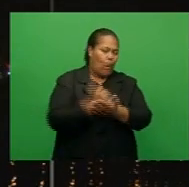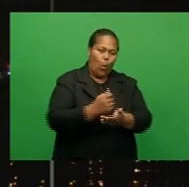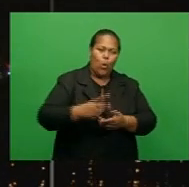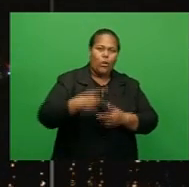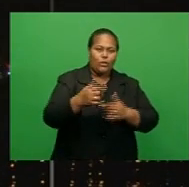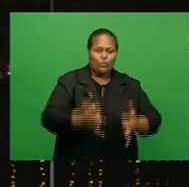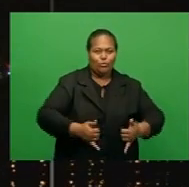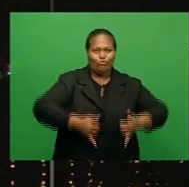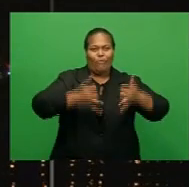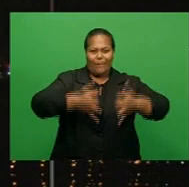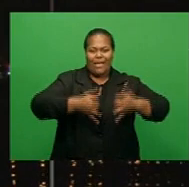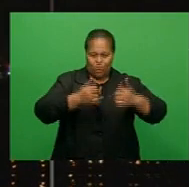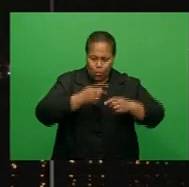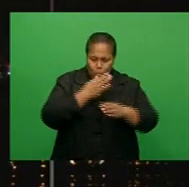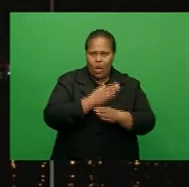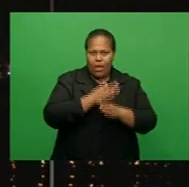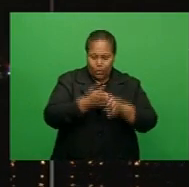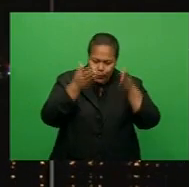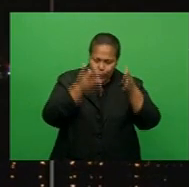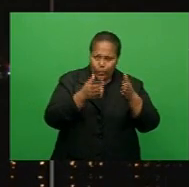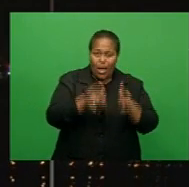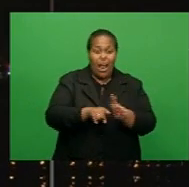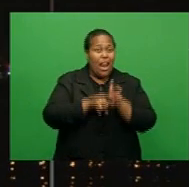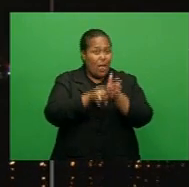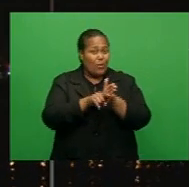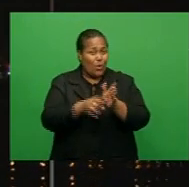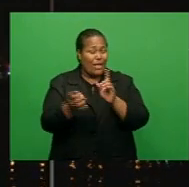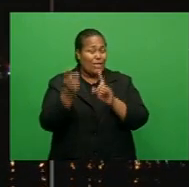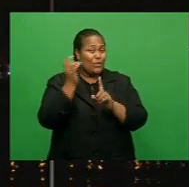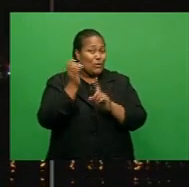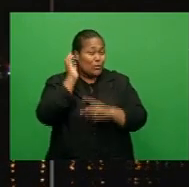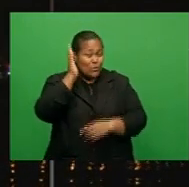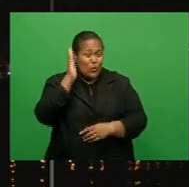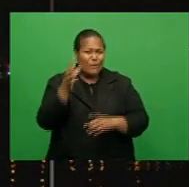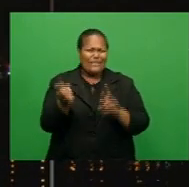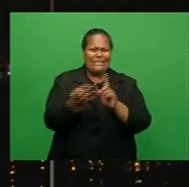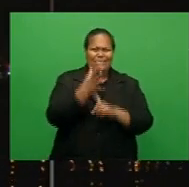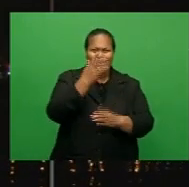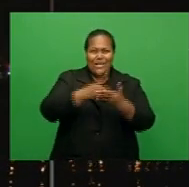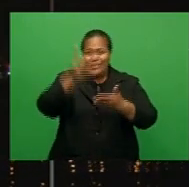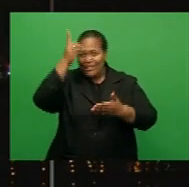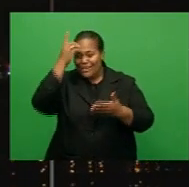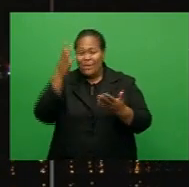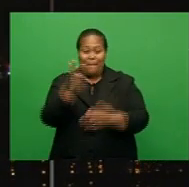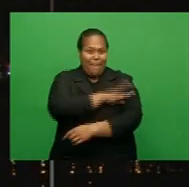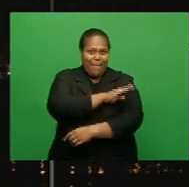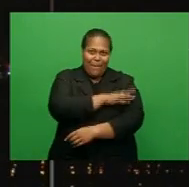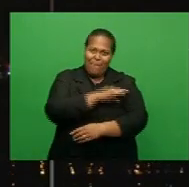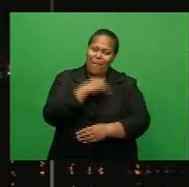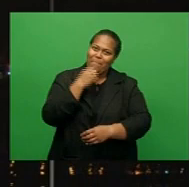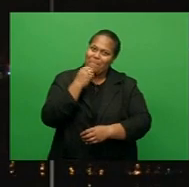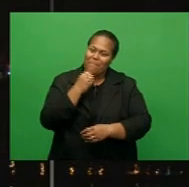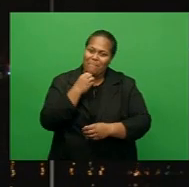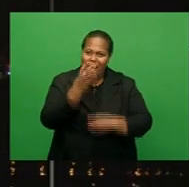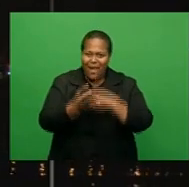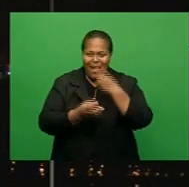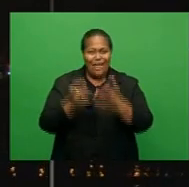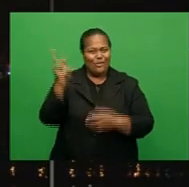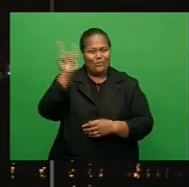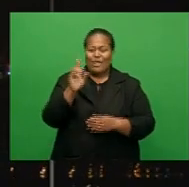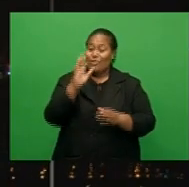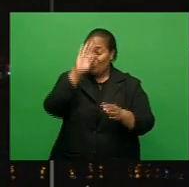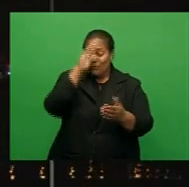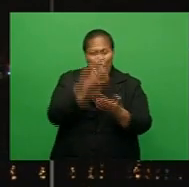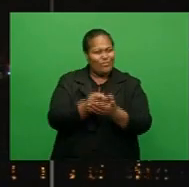Golden Jubilee celebrations at Lautoka School for Special Education, Bainimarama stresses that these students will never be left